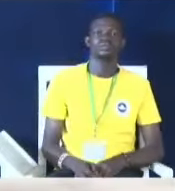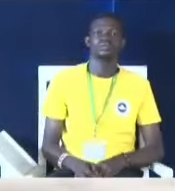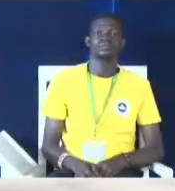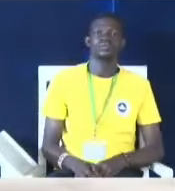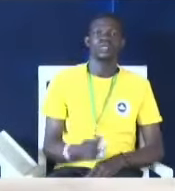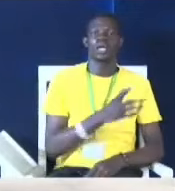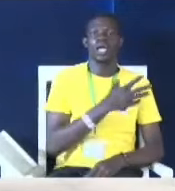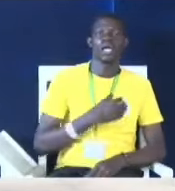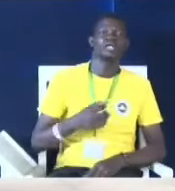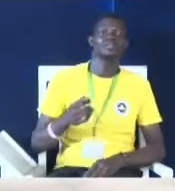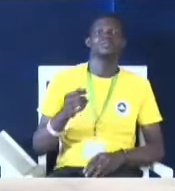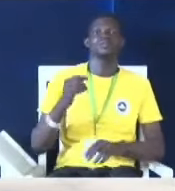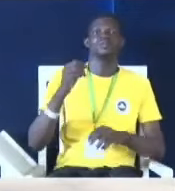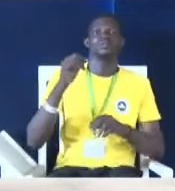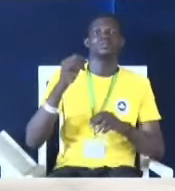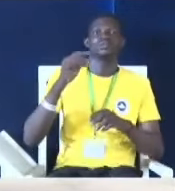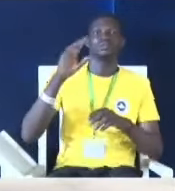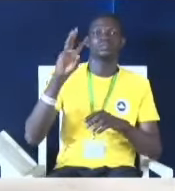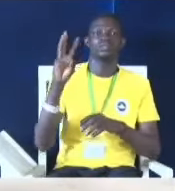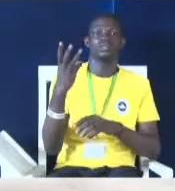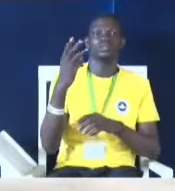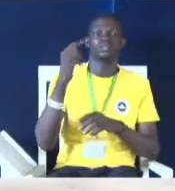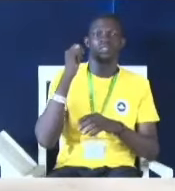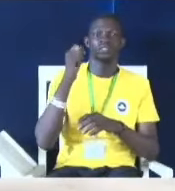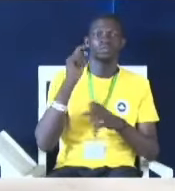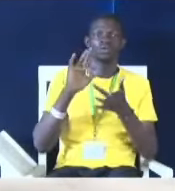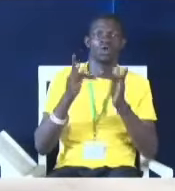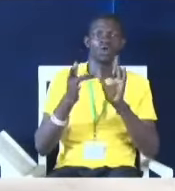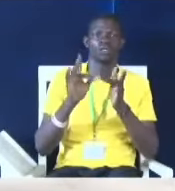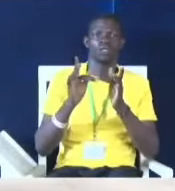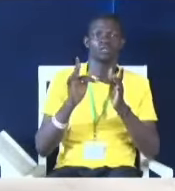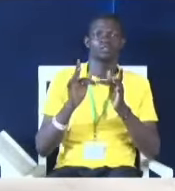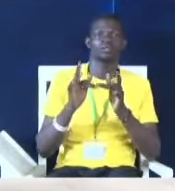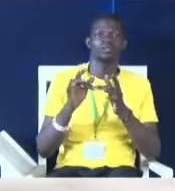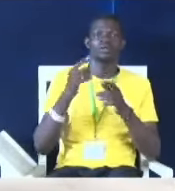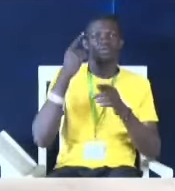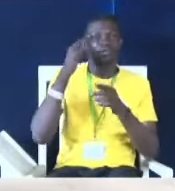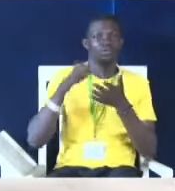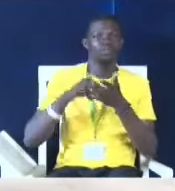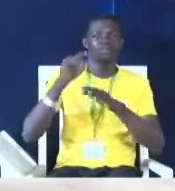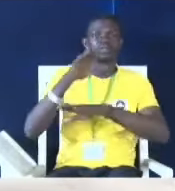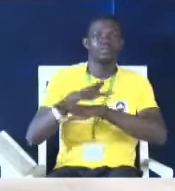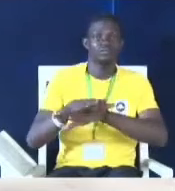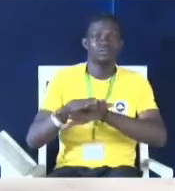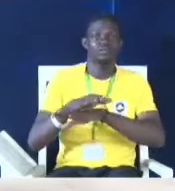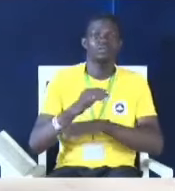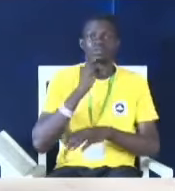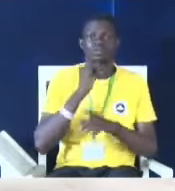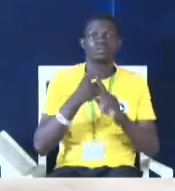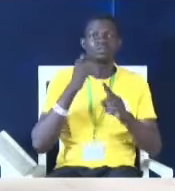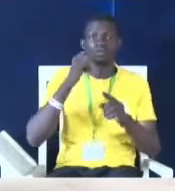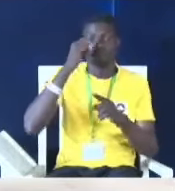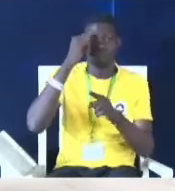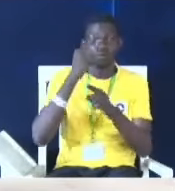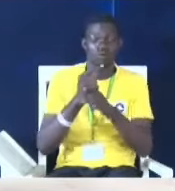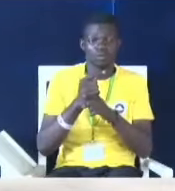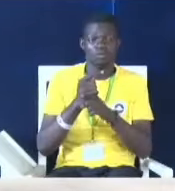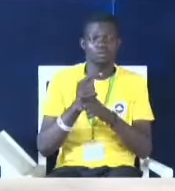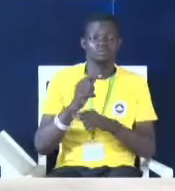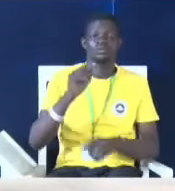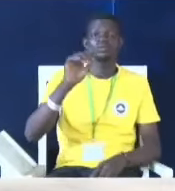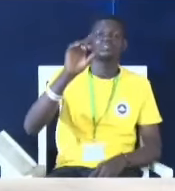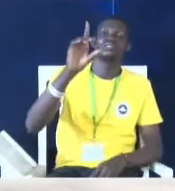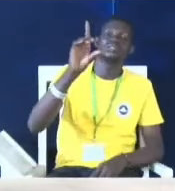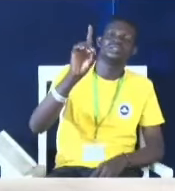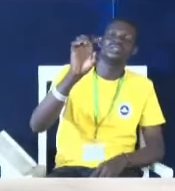2023. And the sixth testimony, online testimony for this evening, is from Brother